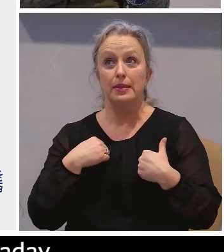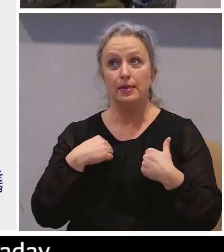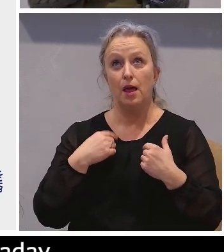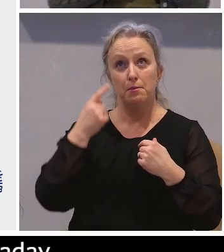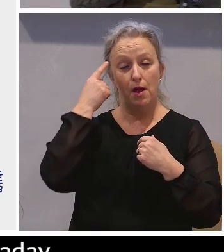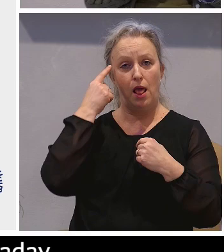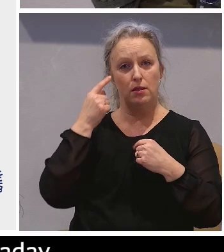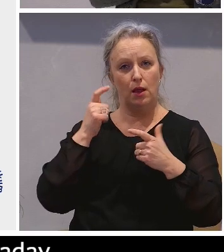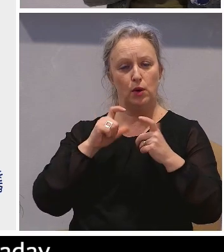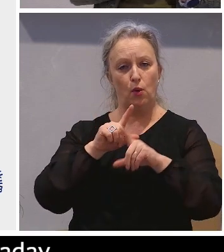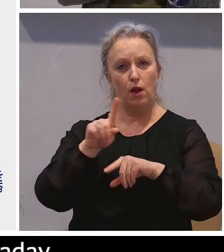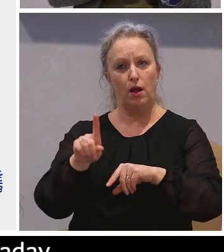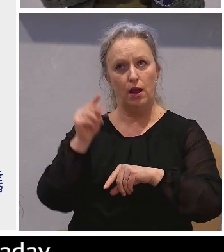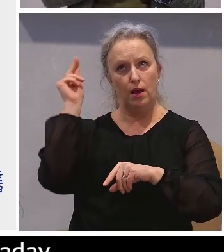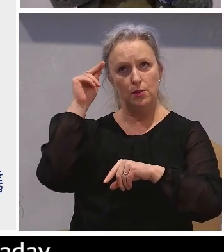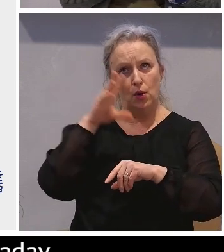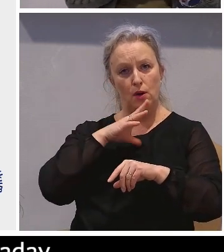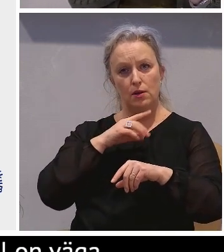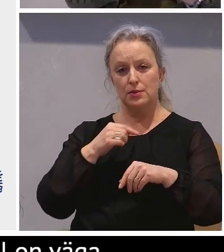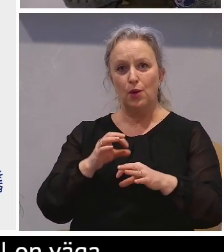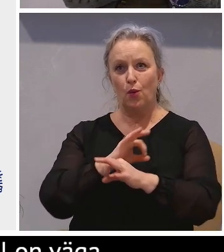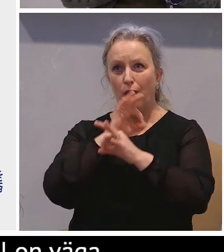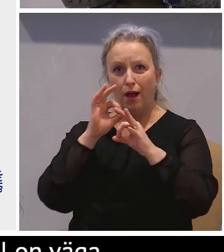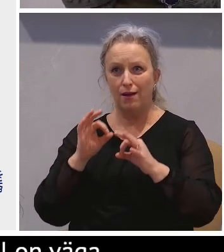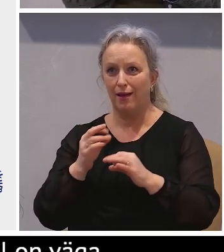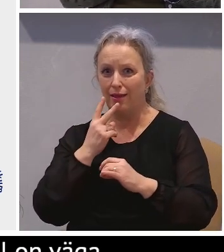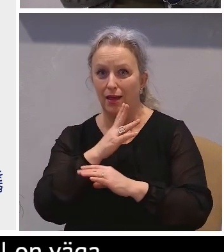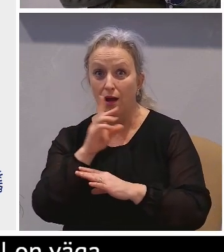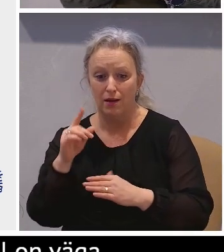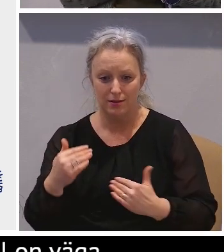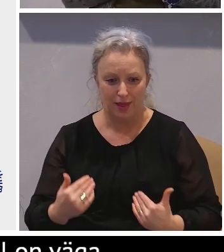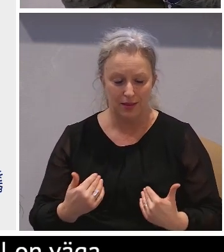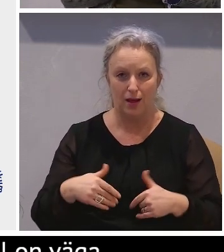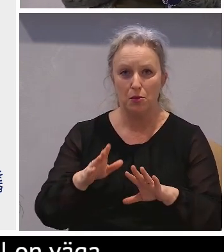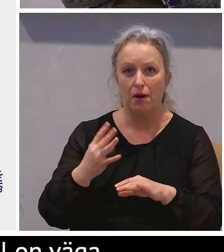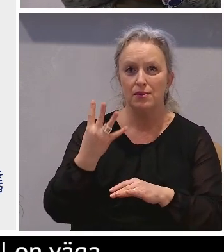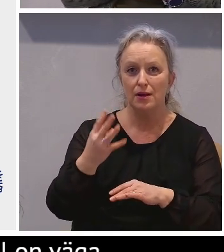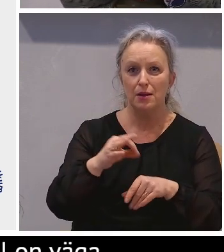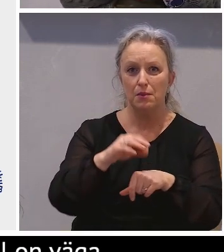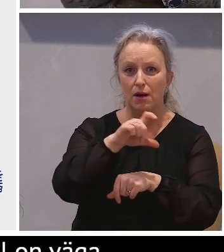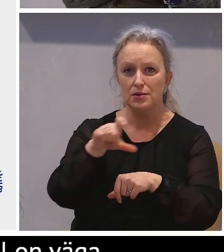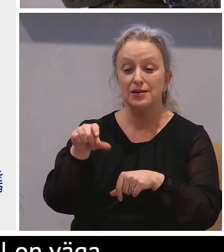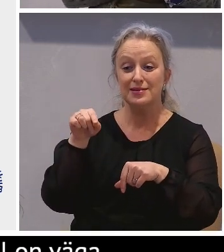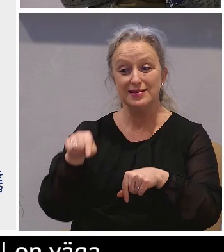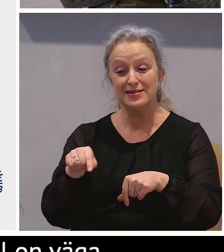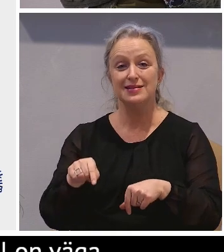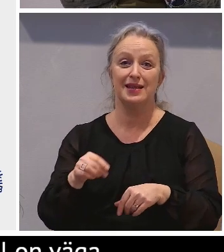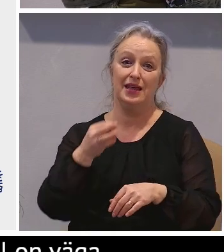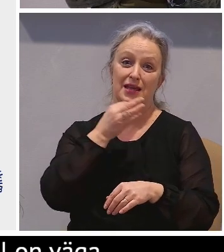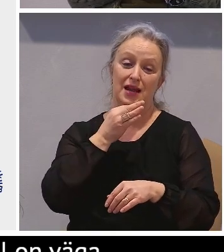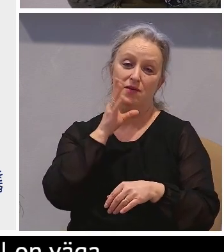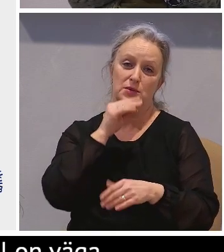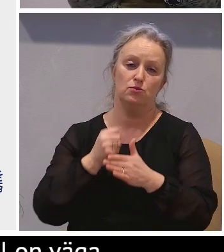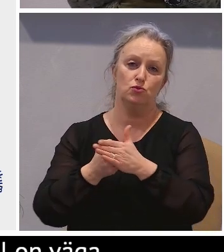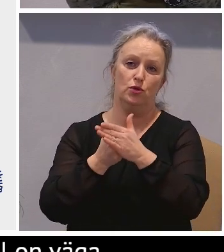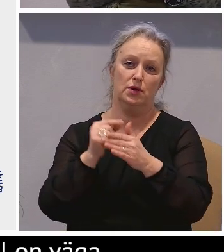us mäletan, et see on listening. haigus siis, millega ma kunagi kokku ei puutu, aga täna on 4 patsienti, keda saab selle So ravimiga during my studies, toetada. Fakt